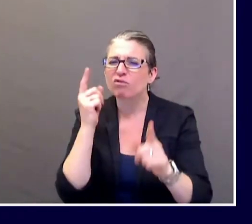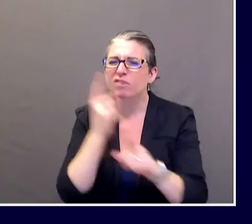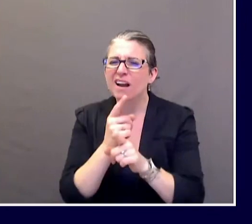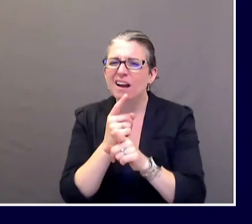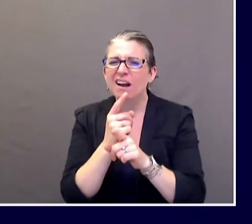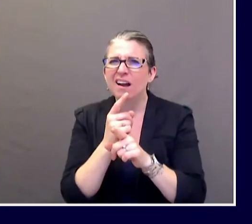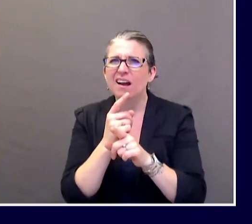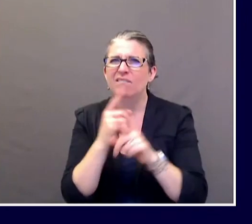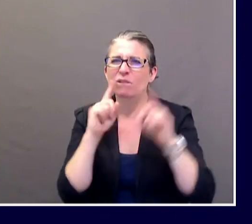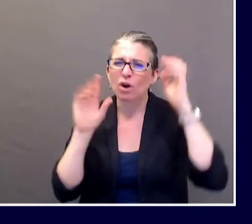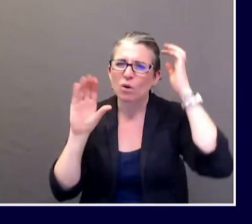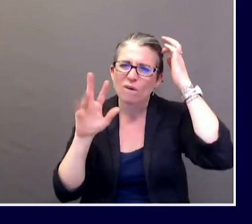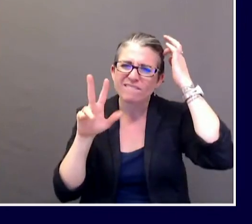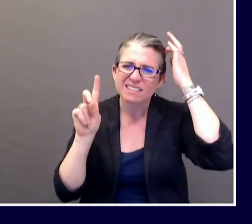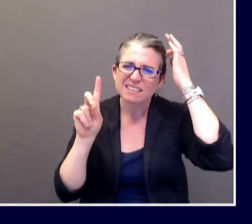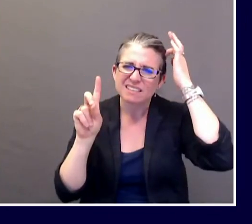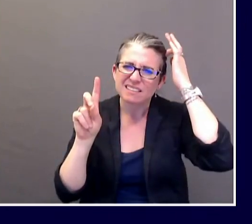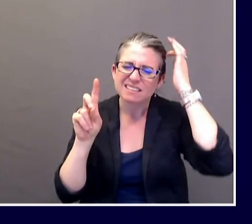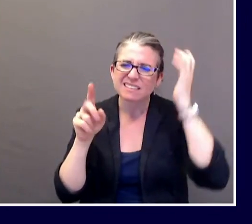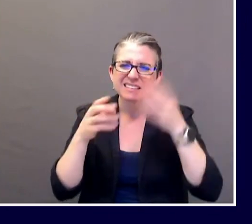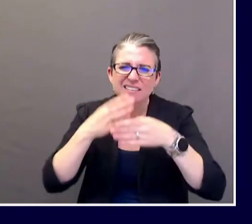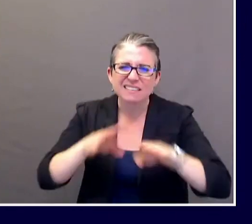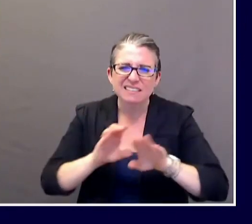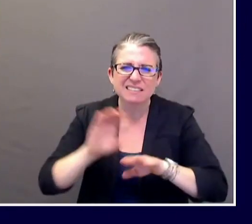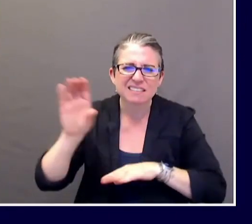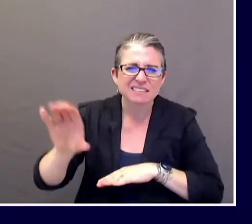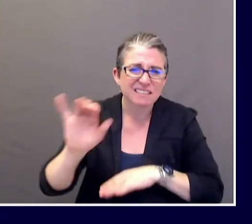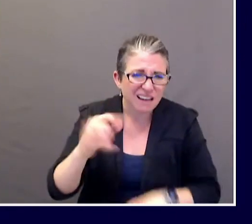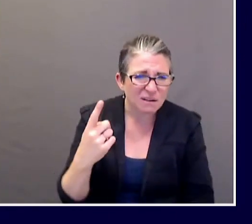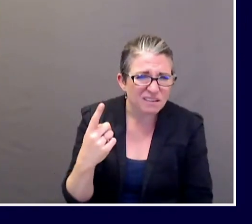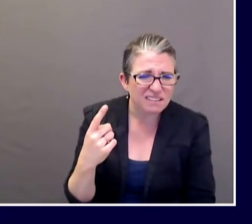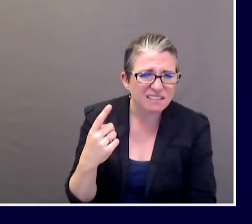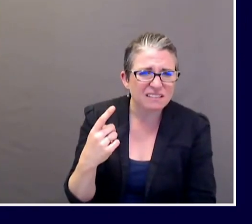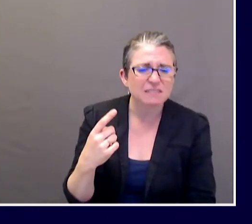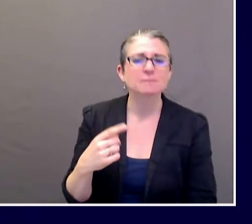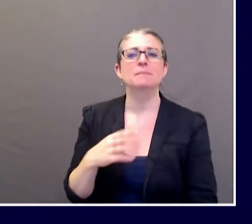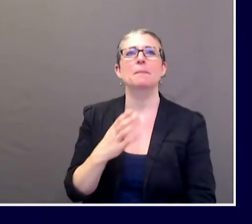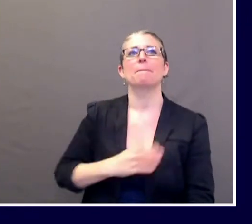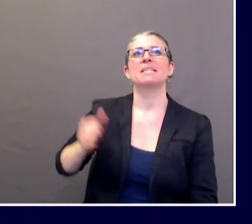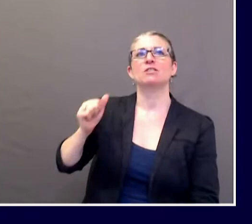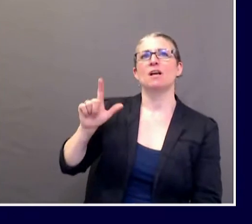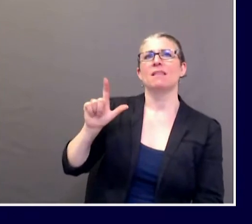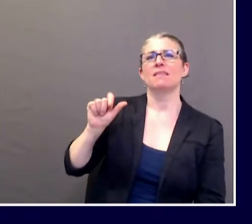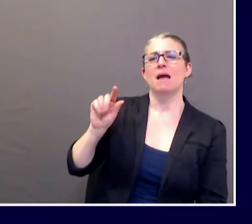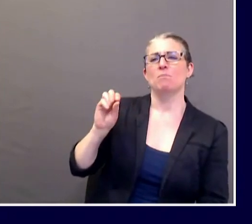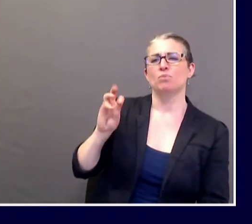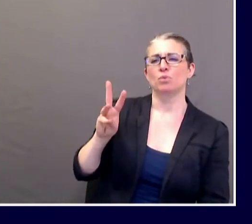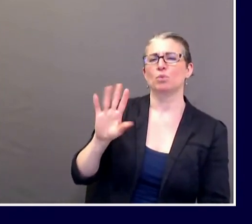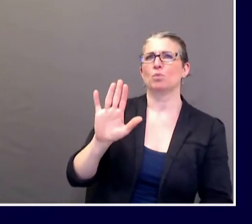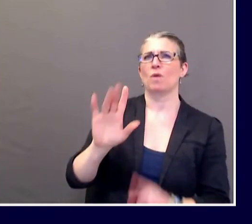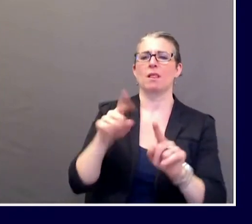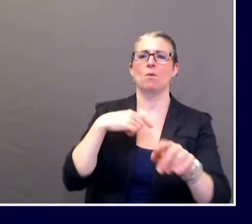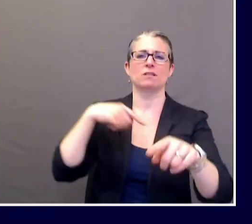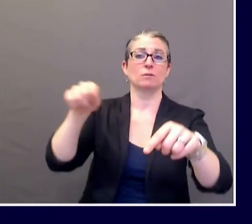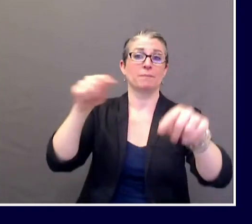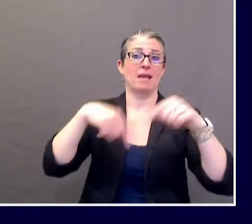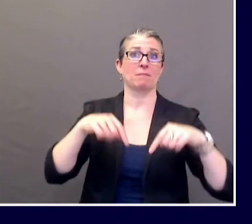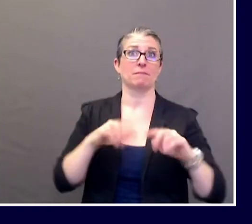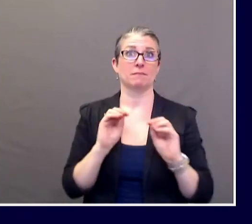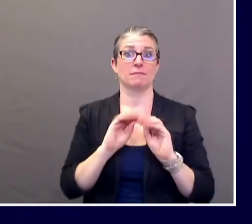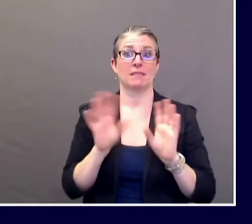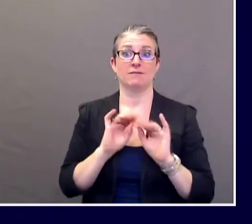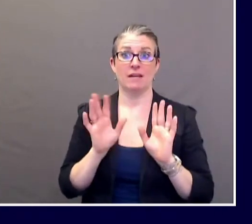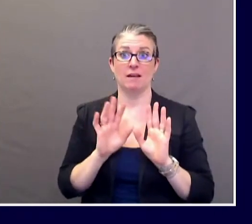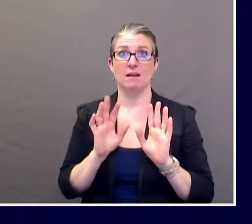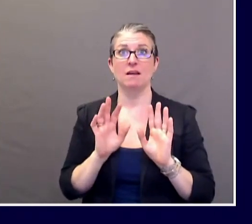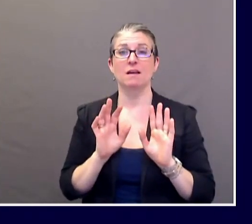that we received. God, well, maybe I'll pull back a little bit and talk about our work with nursing facilities since the start of the pandemic.